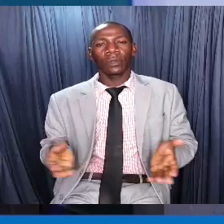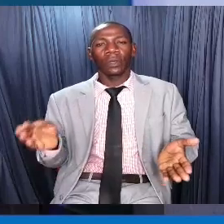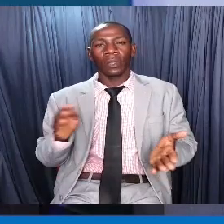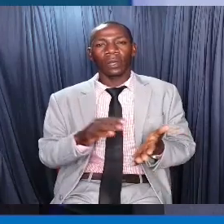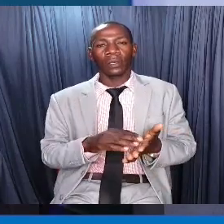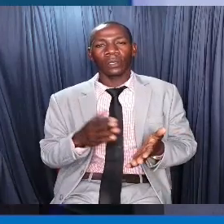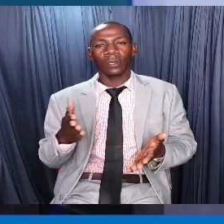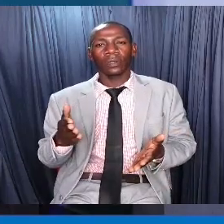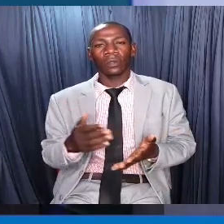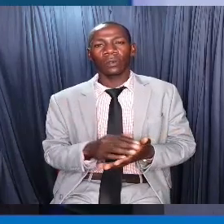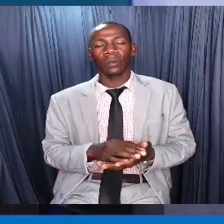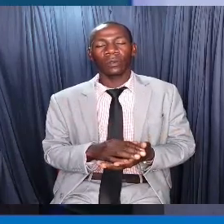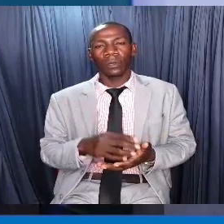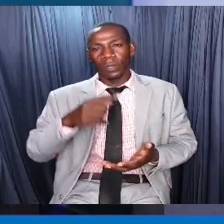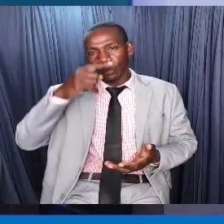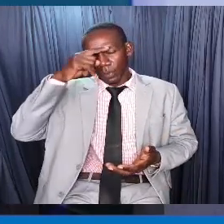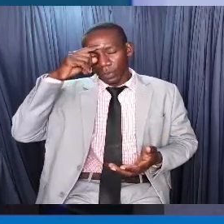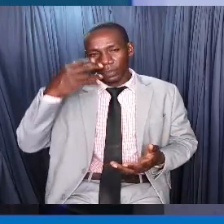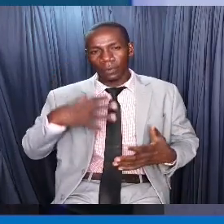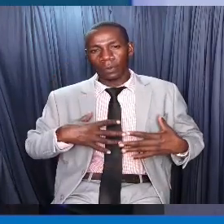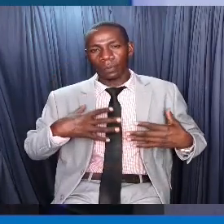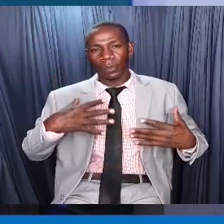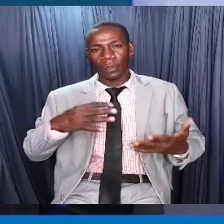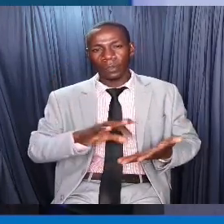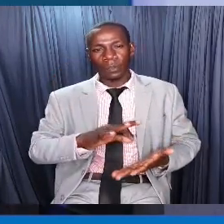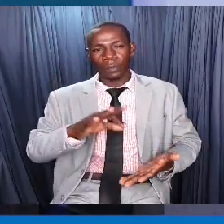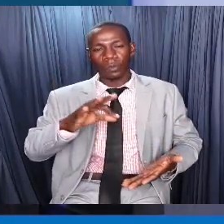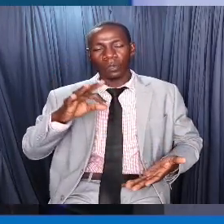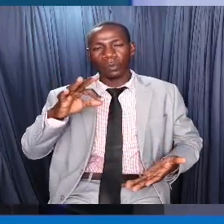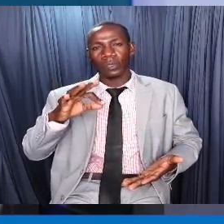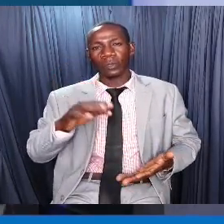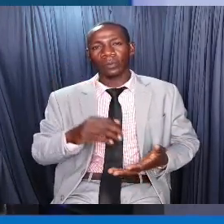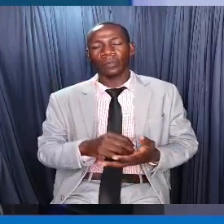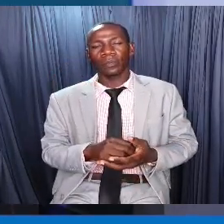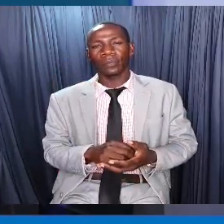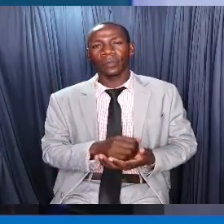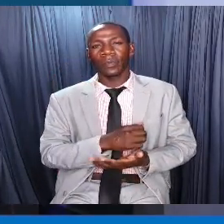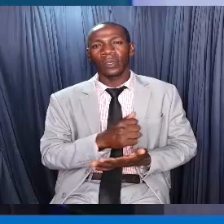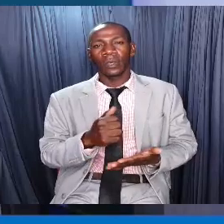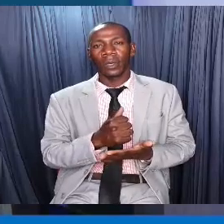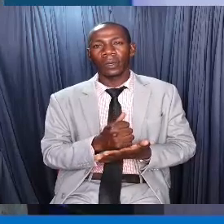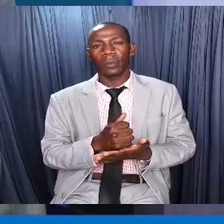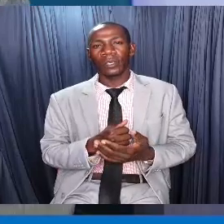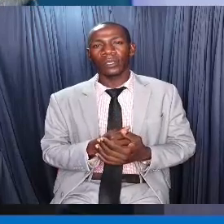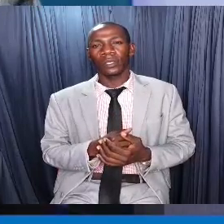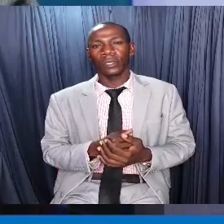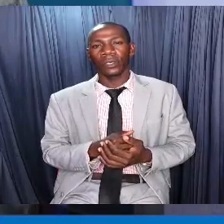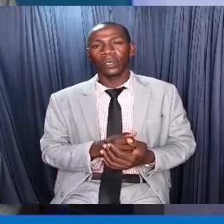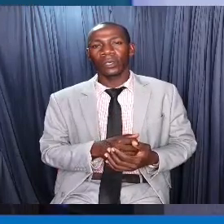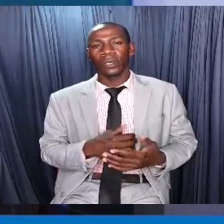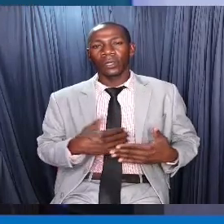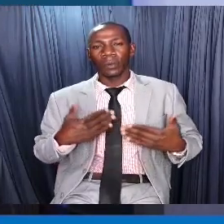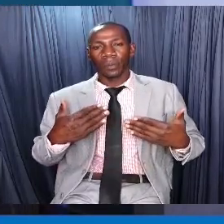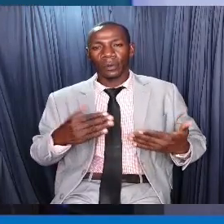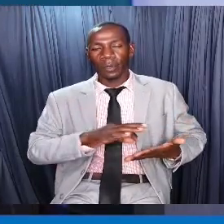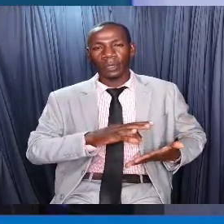Akaongezewa. He was added more. Kwa sababu ya toba. Because of the repentance. Roho ya toba. The spirit of repentance. Bwana Yesu asifiwe sana. Amen. Roho ya toba